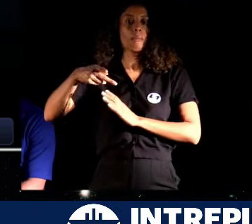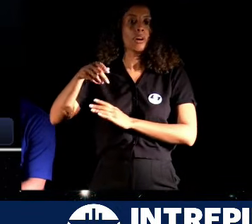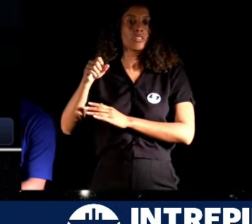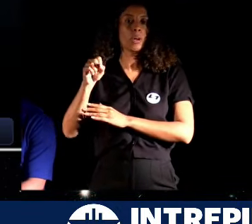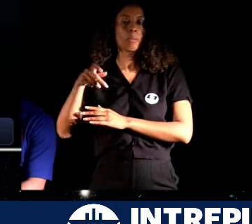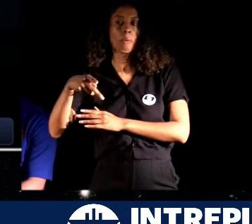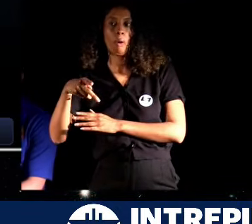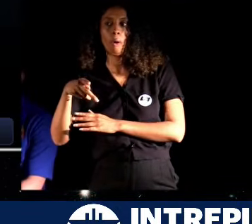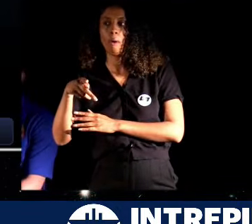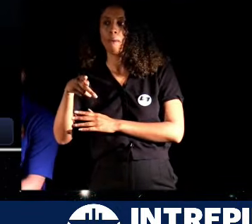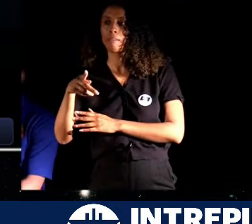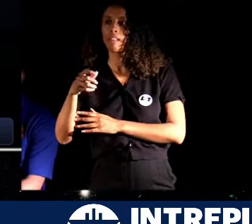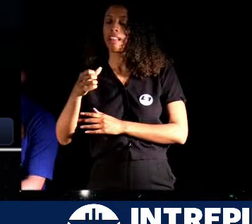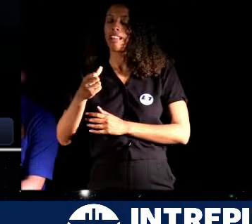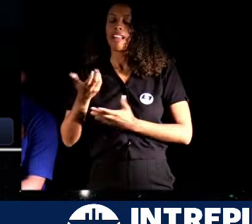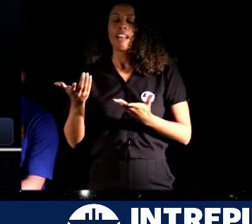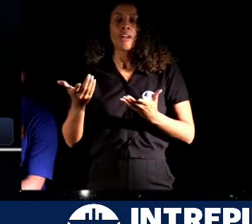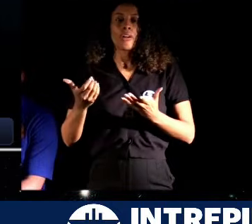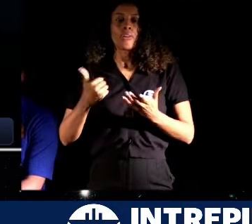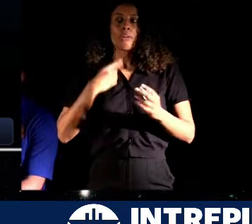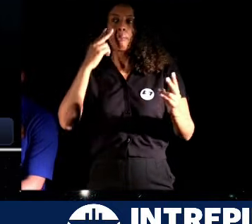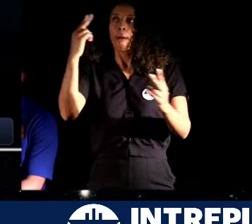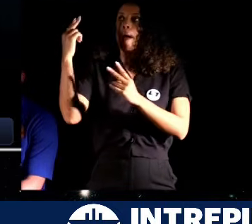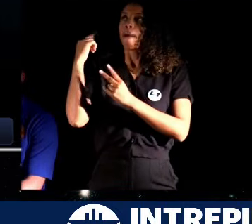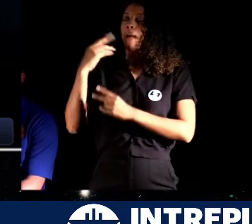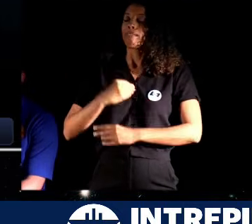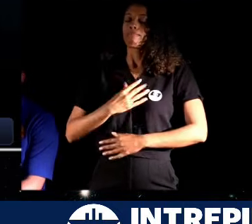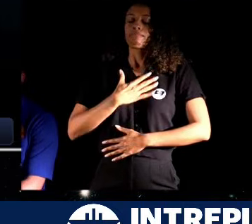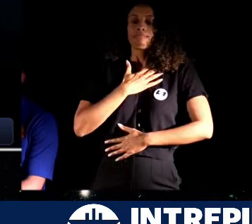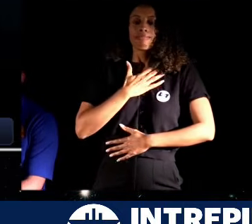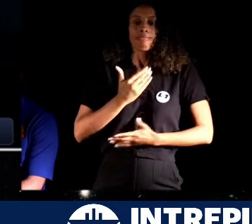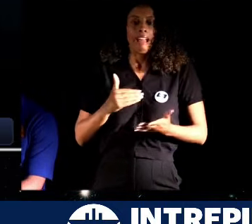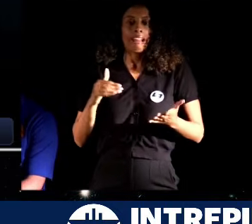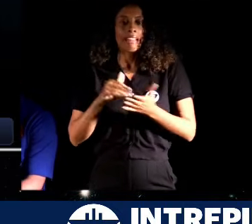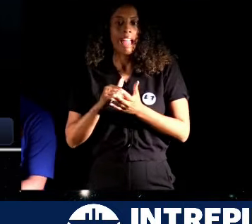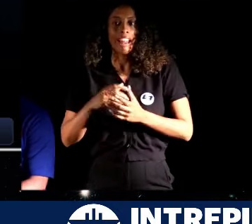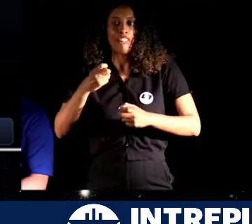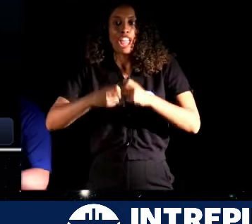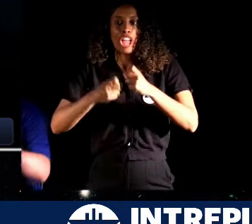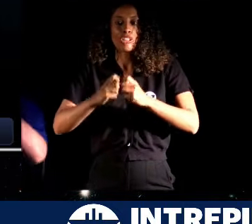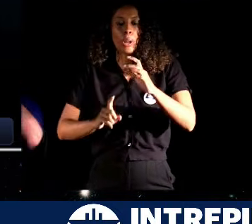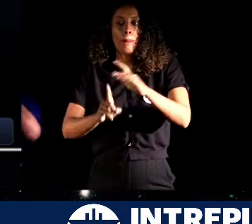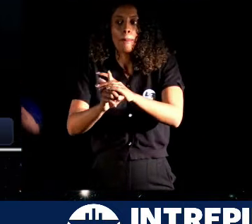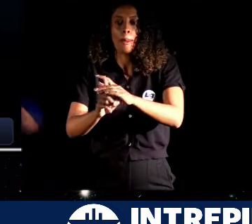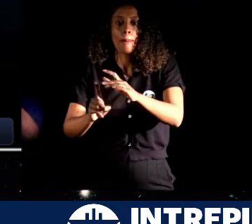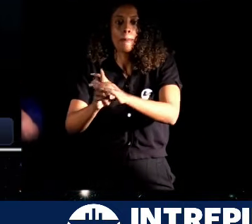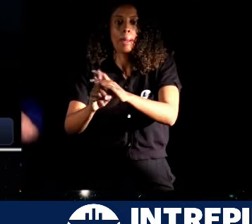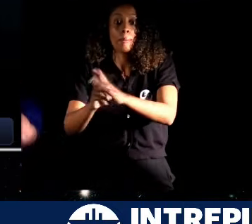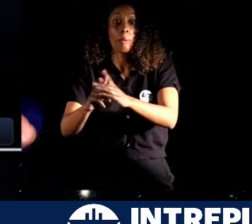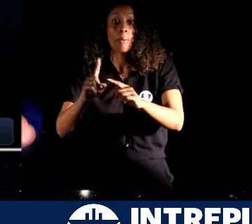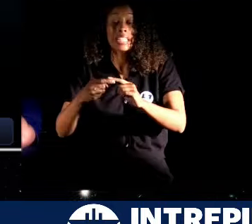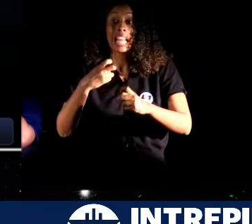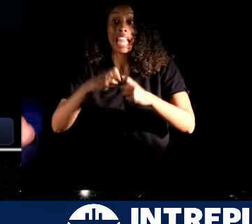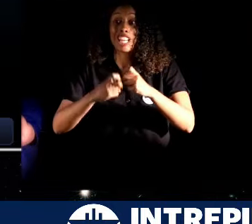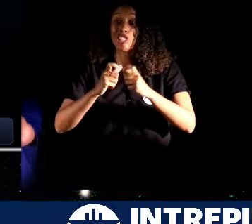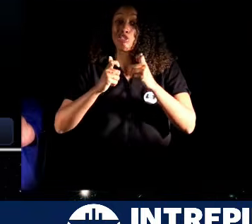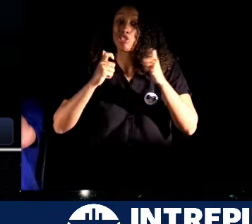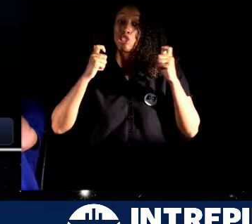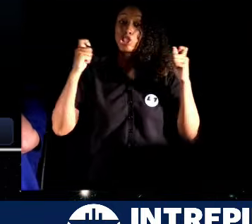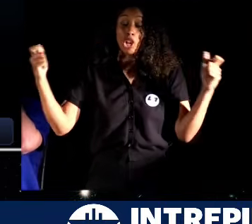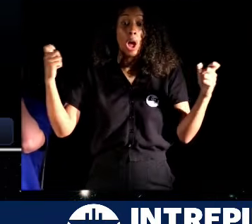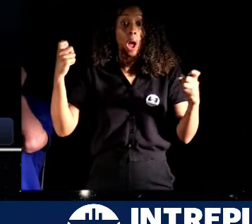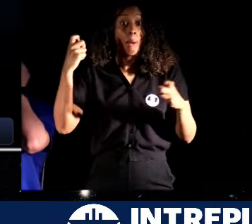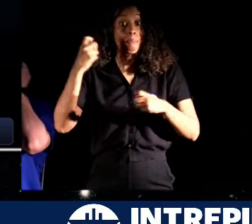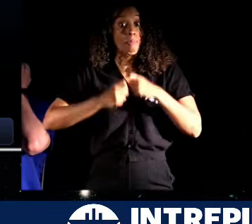you relieve a lot of moment when you talk about it, and a lot of the issues that, when I say issues, these are big problems